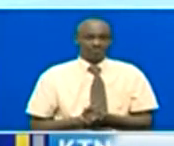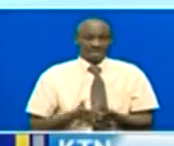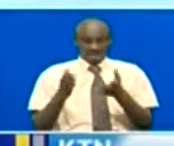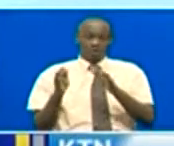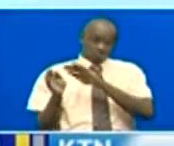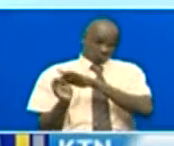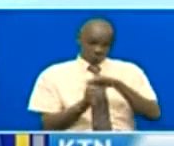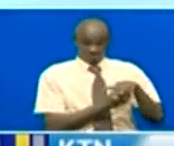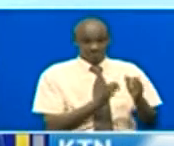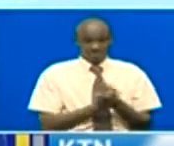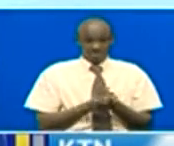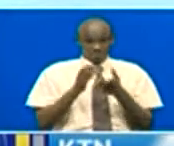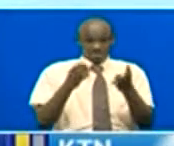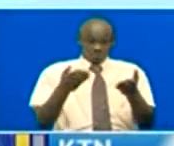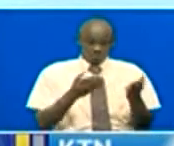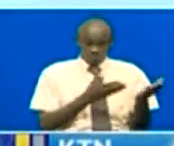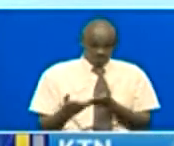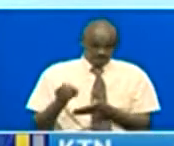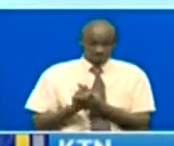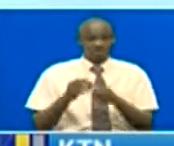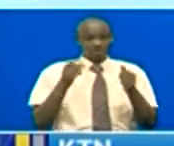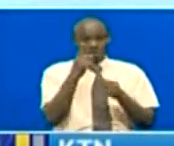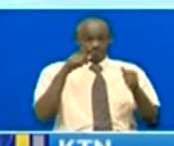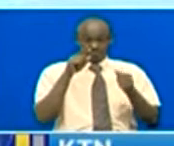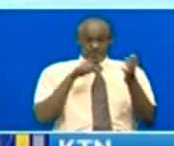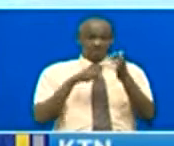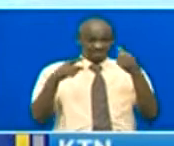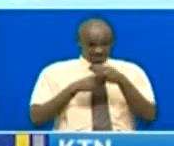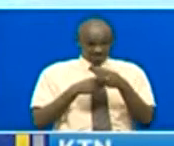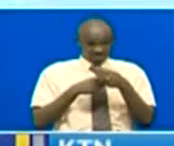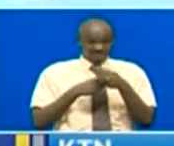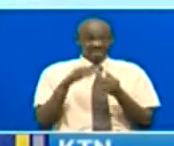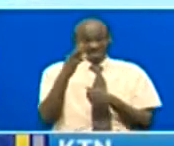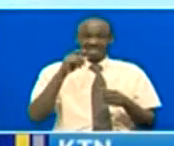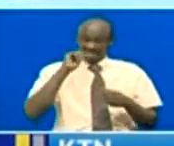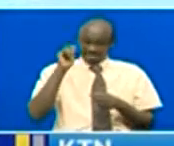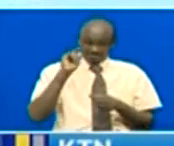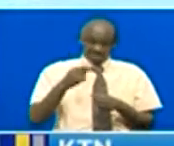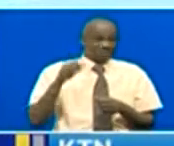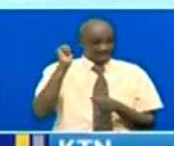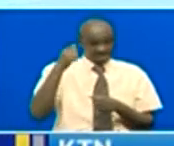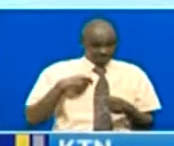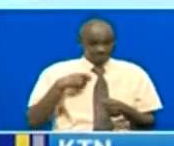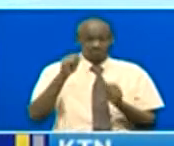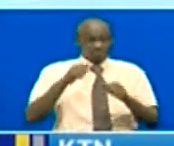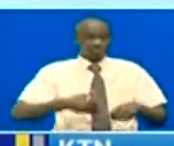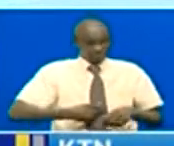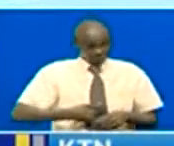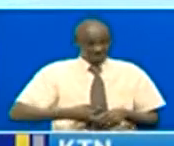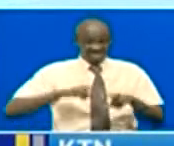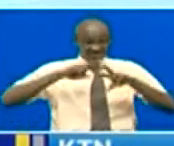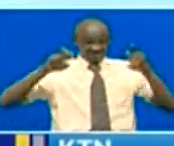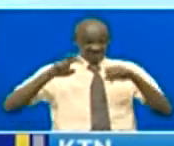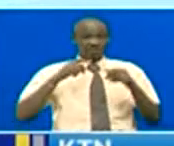Let's move on. And 1.63 million Kenyans are at risk of starvation across 23 counties. This is according to a survey